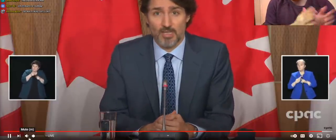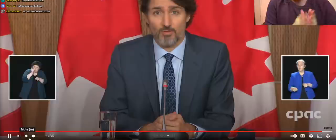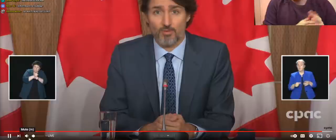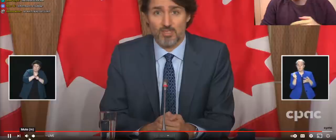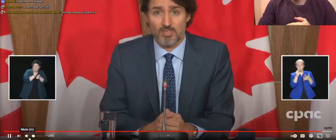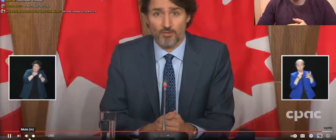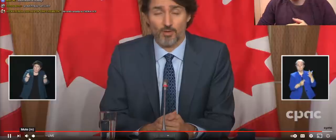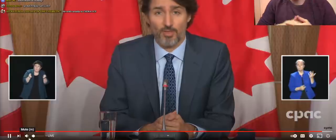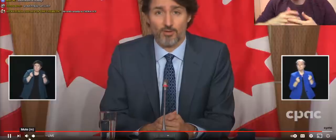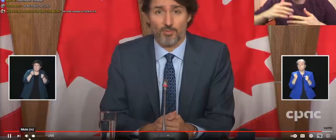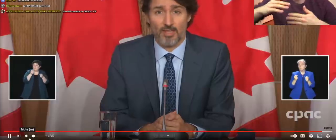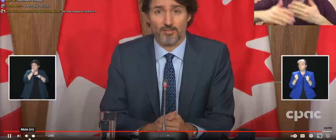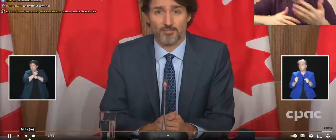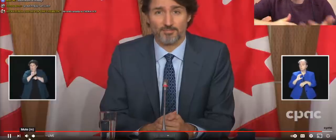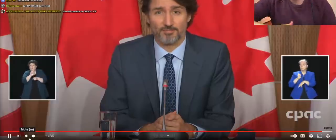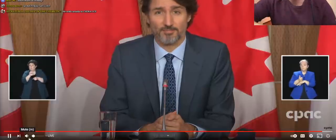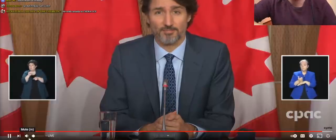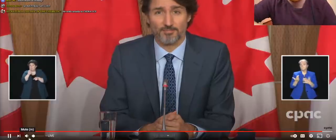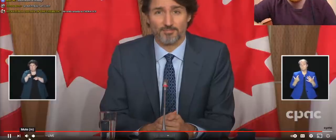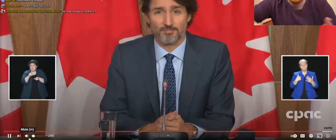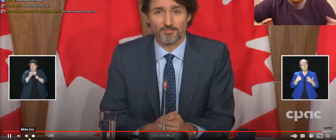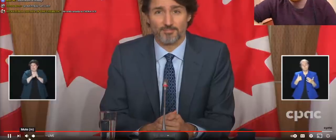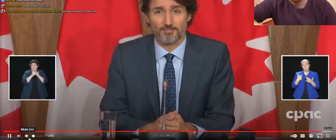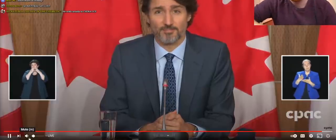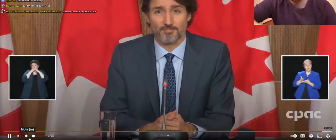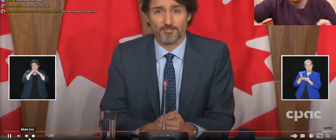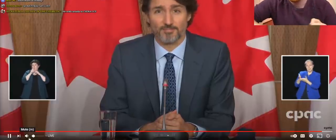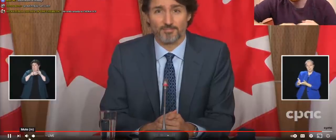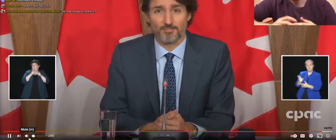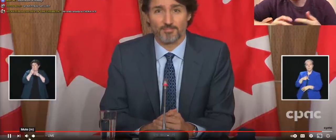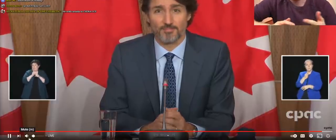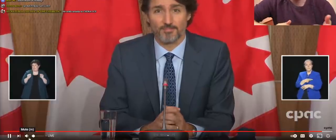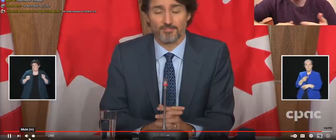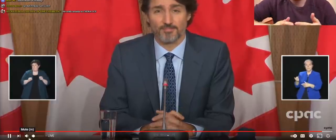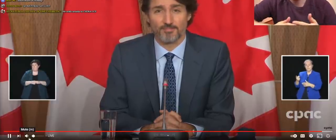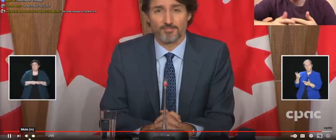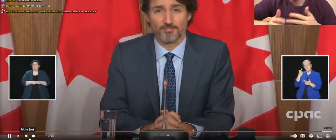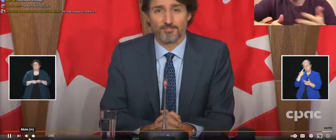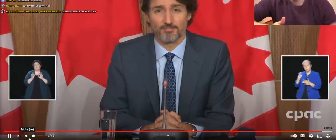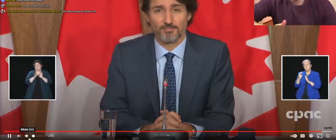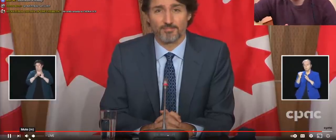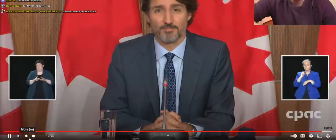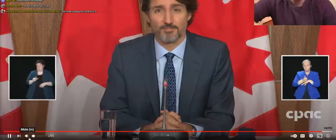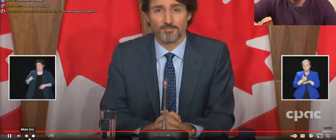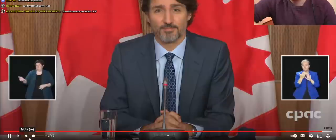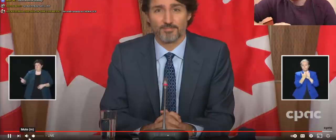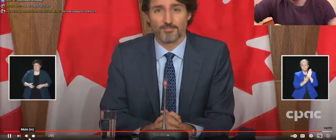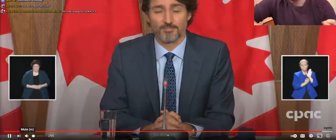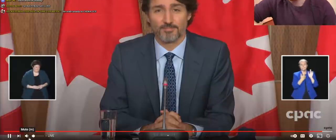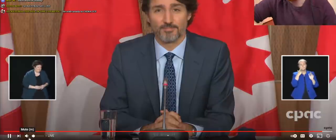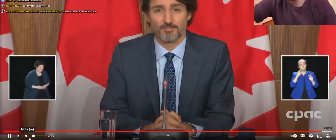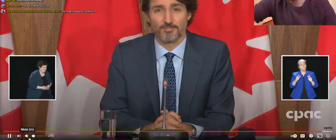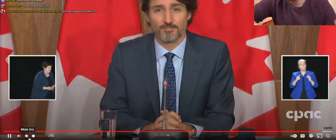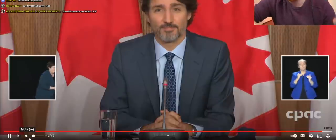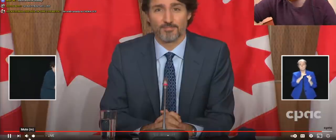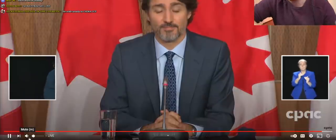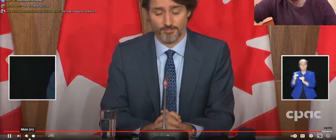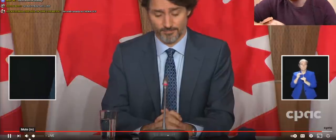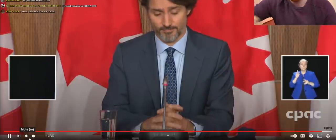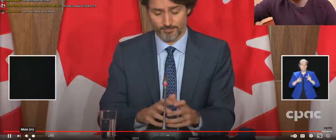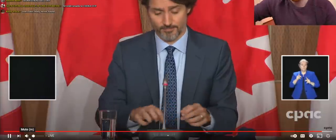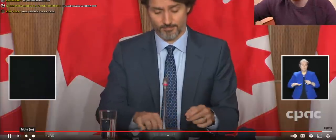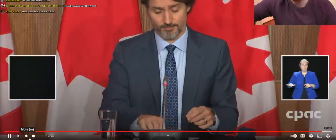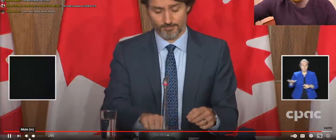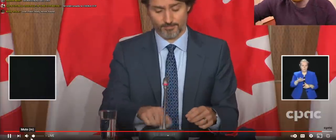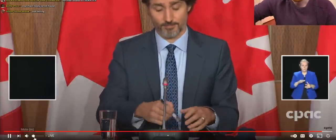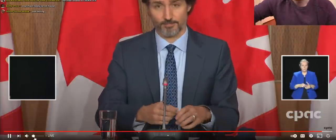to get these concerns dealt with that were inside of the budget carried out first? Right, we're waiting to see the text